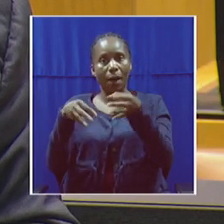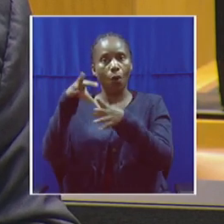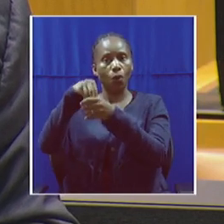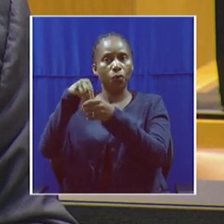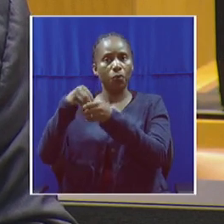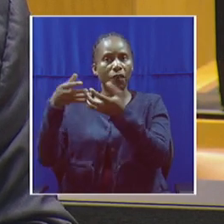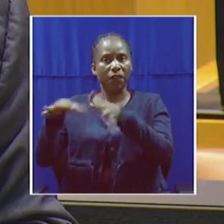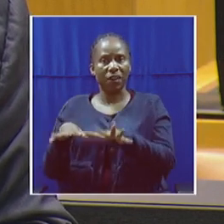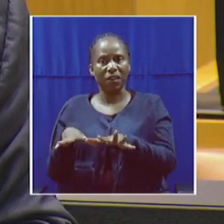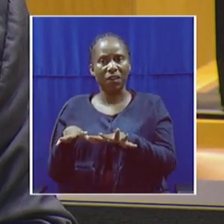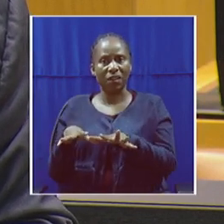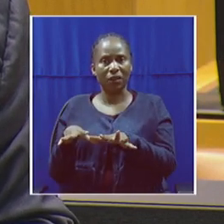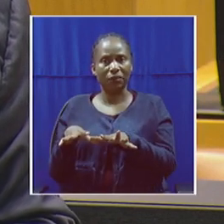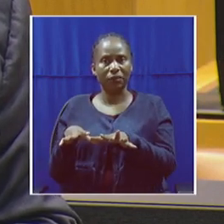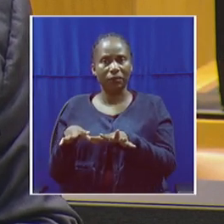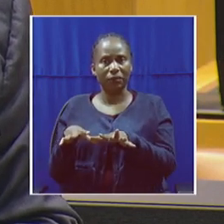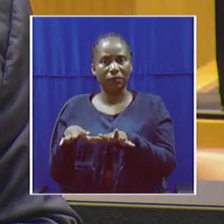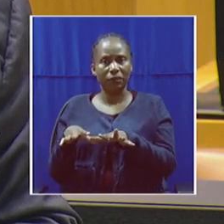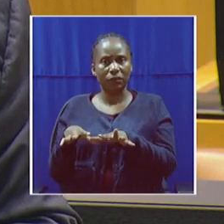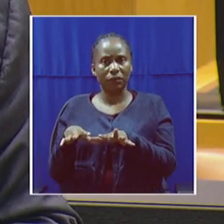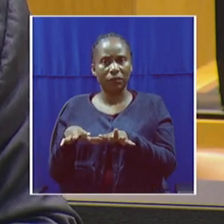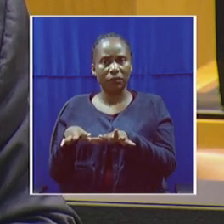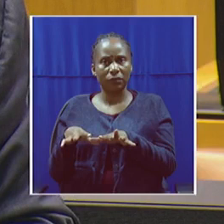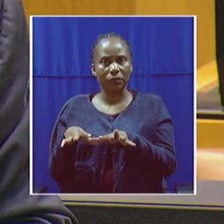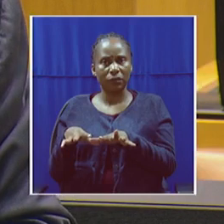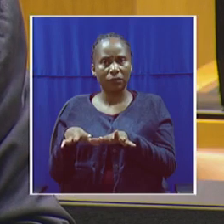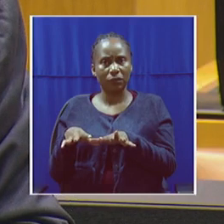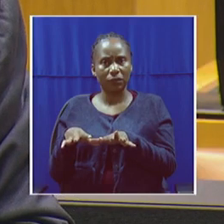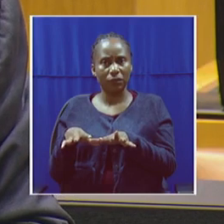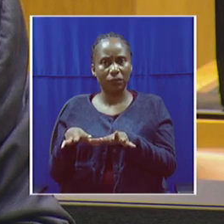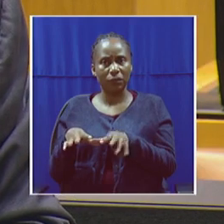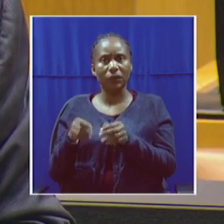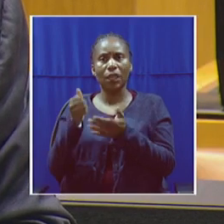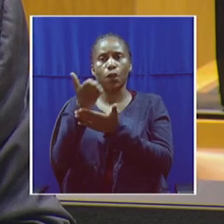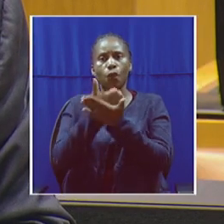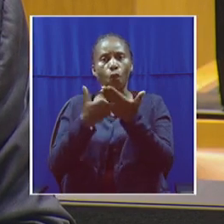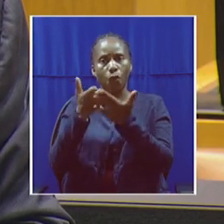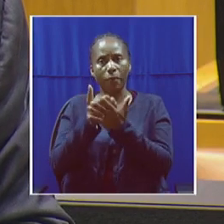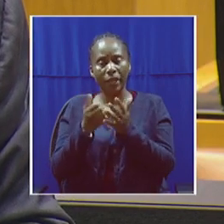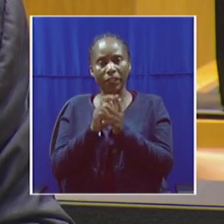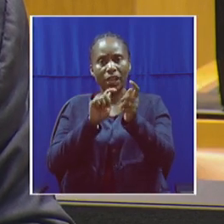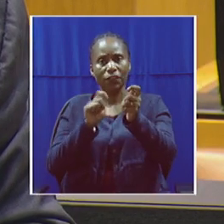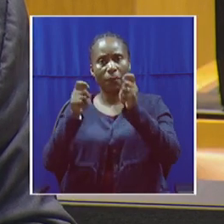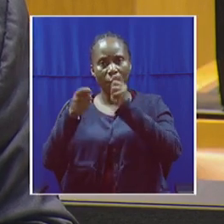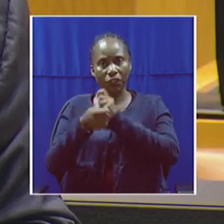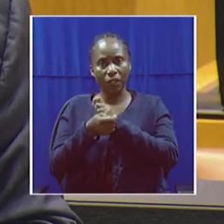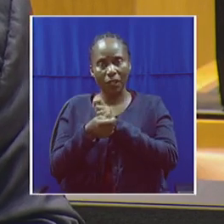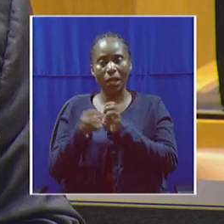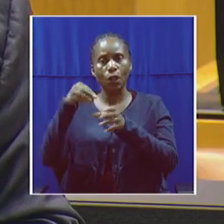titled entitled economic transformation inclusive growth and